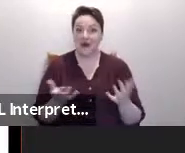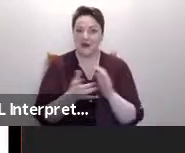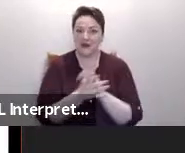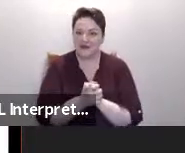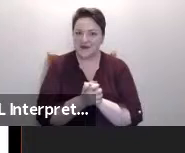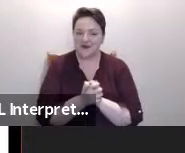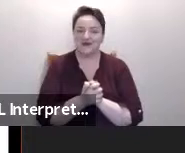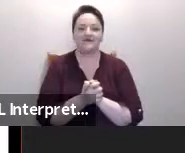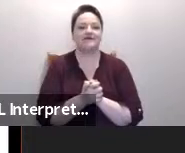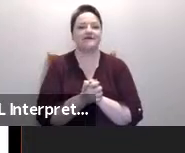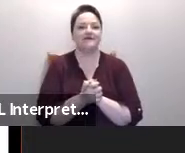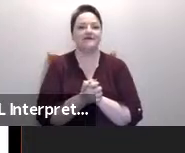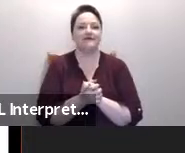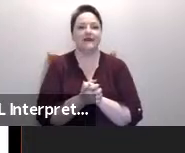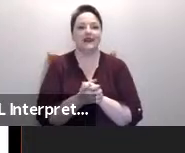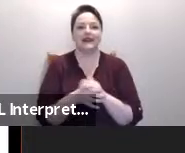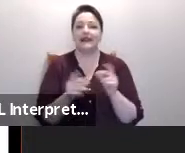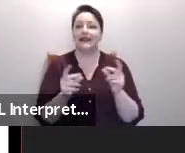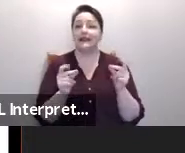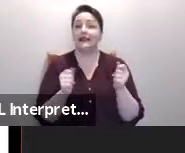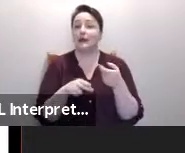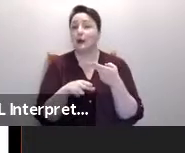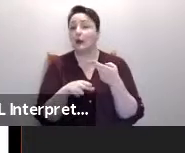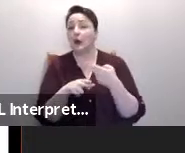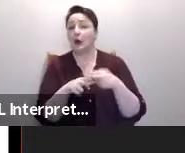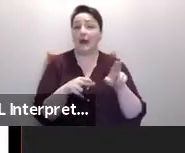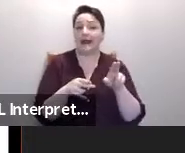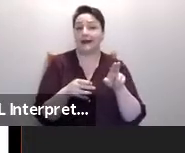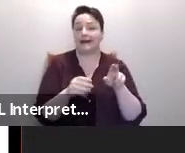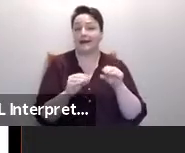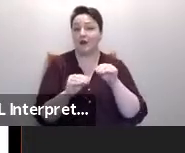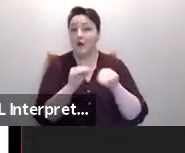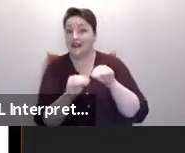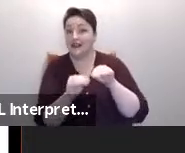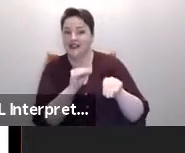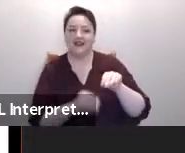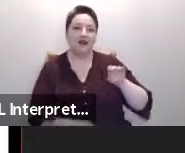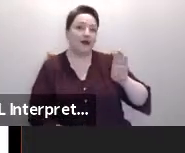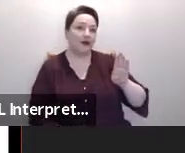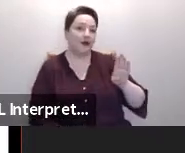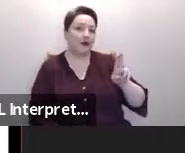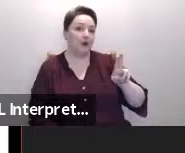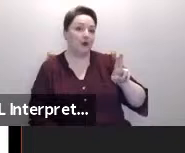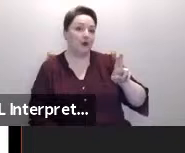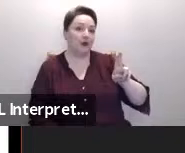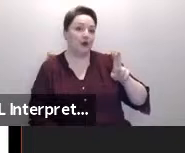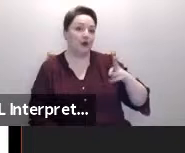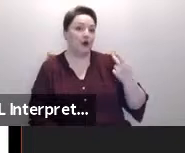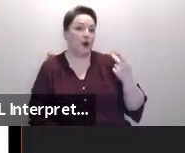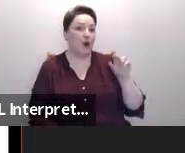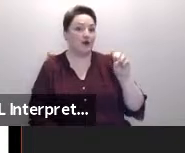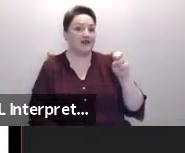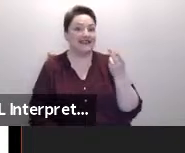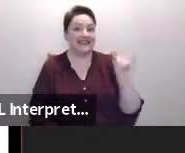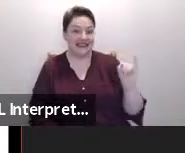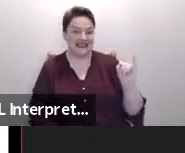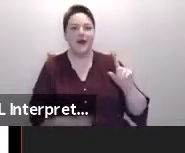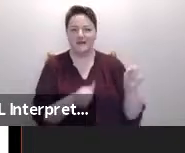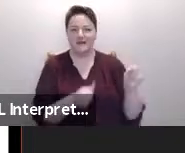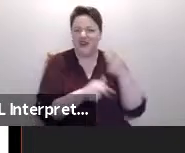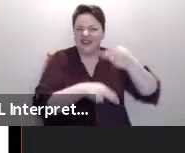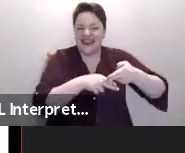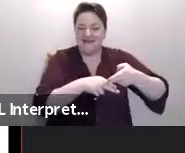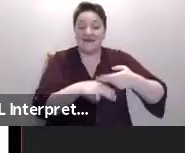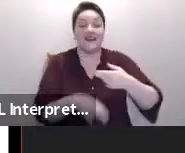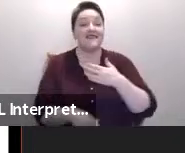Just a quick correction. Bakosi is my first name. Dube is the last name.